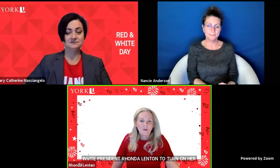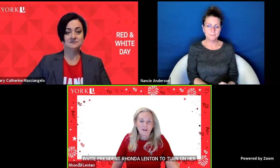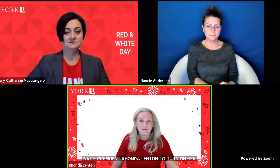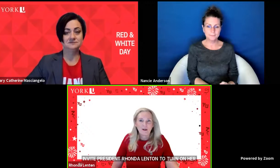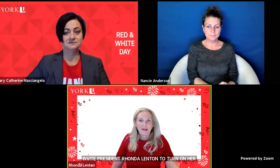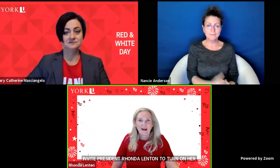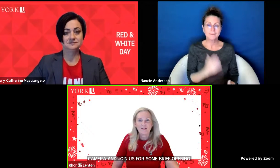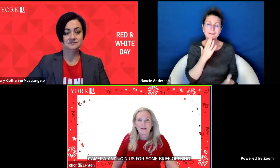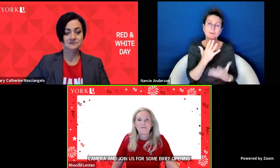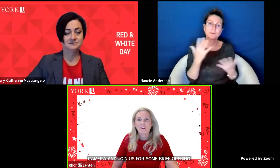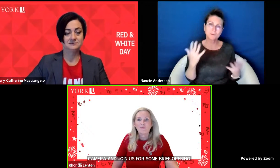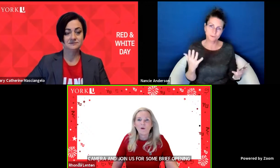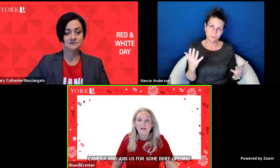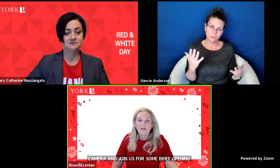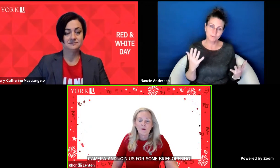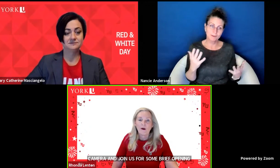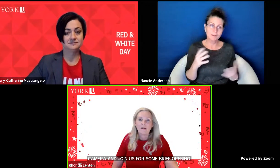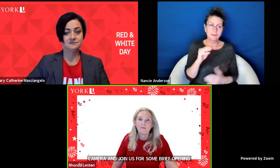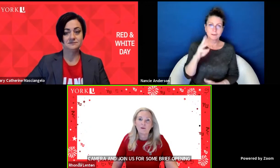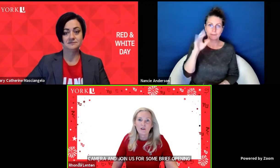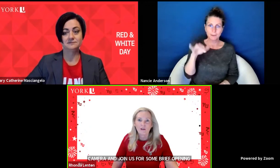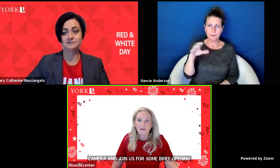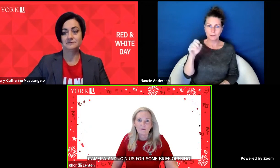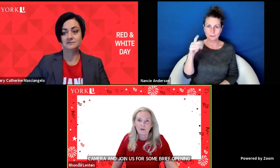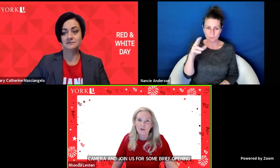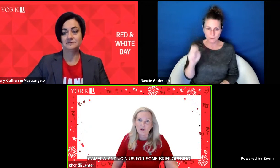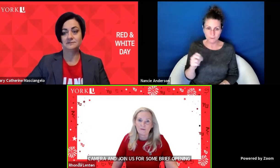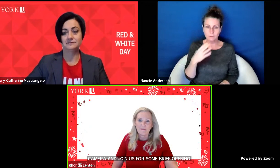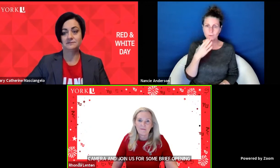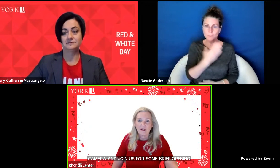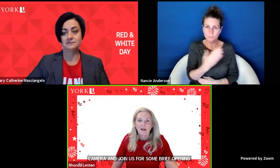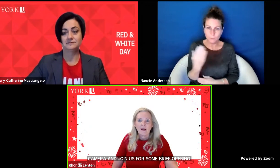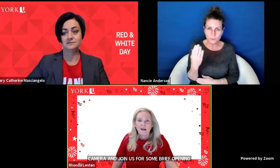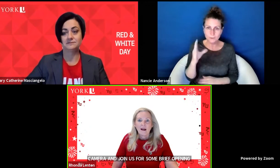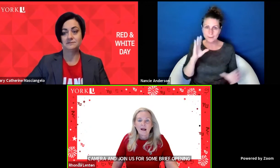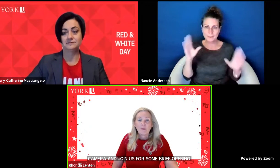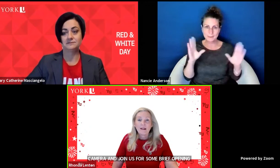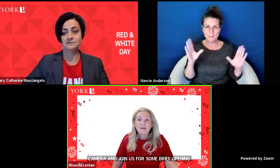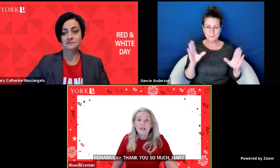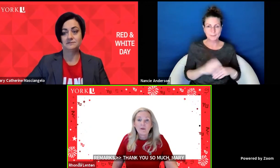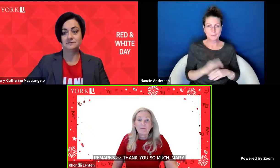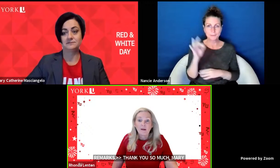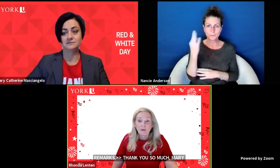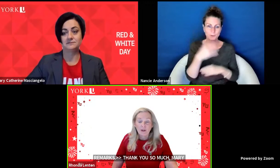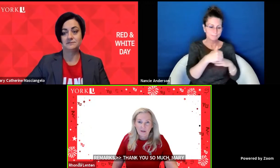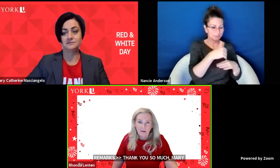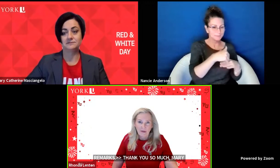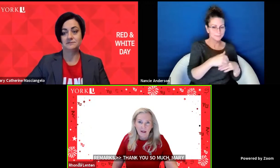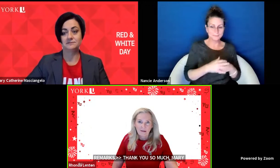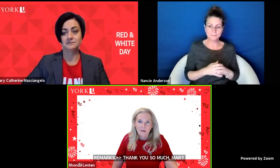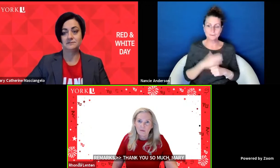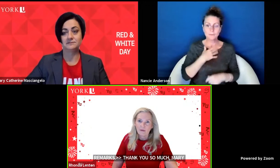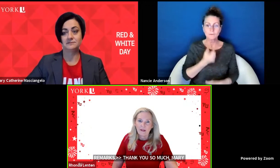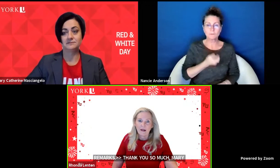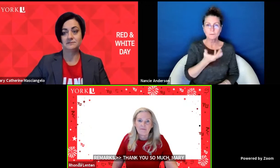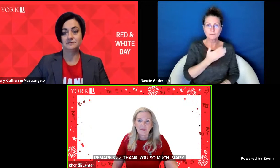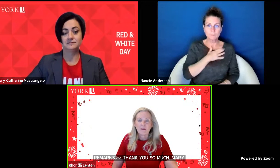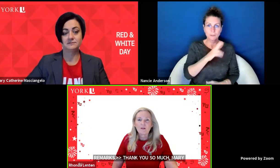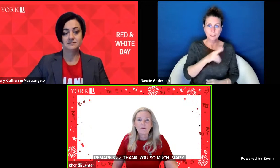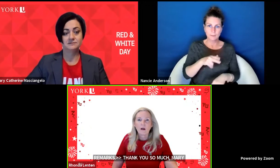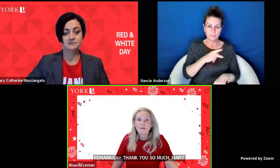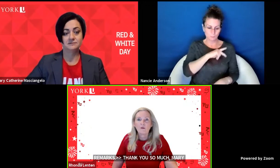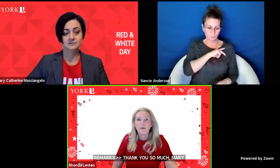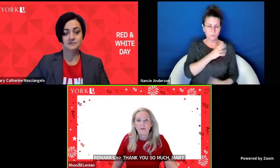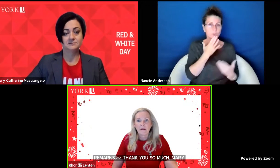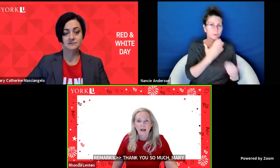Thank you so much, Mary Catherine. Good morning, everyone. Bonjour, bonjour. I would like to express my personal thanks to Marina